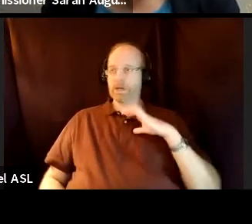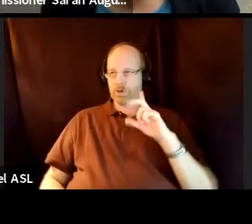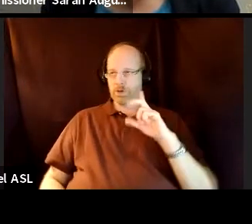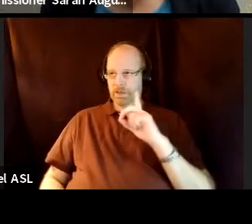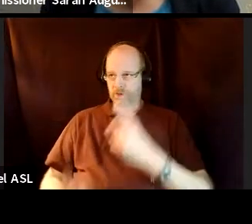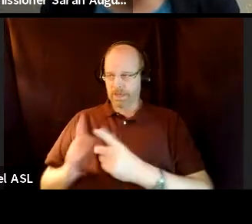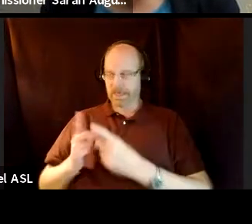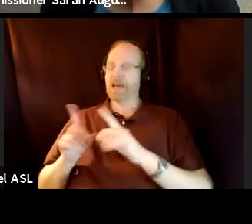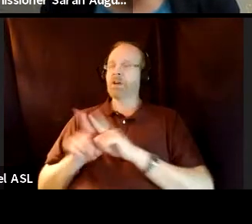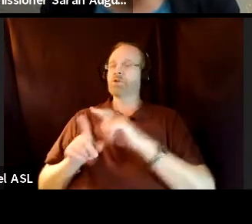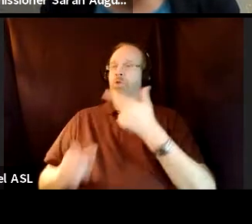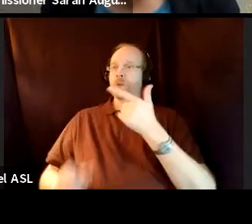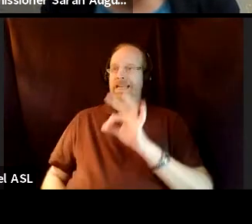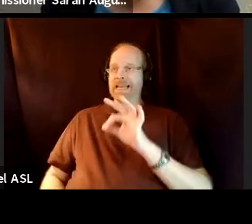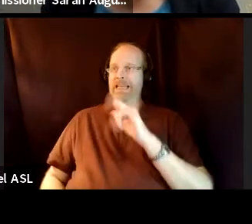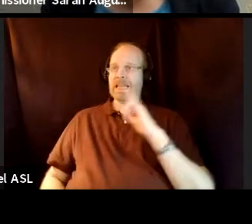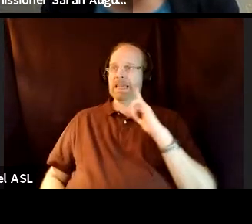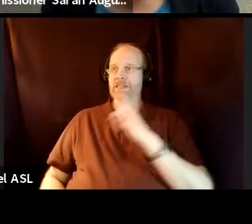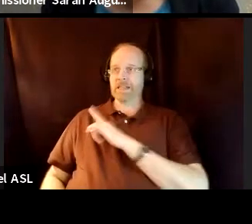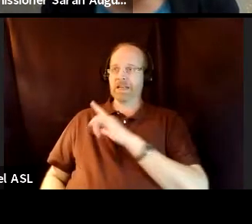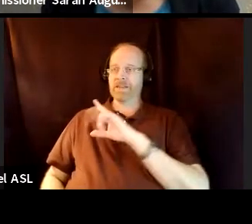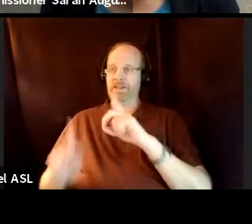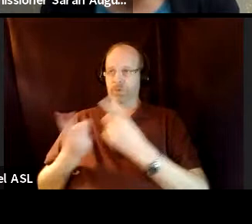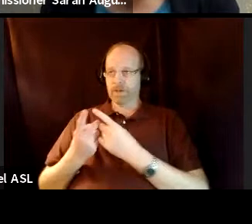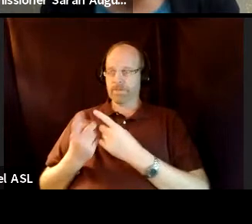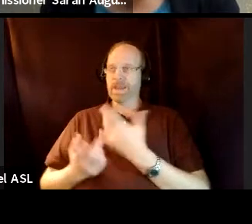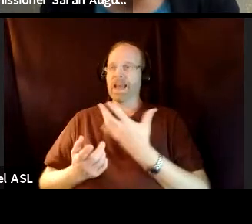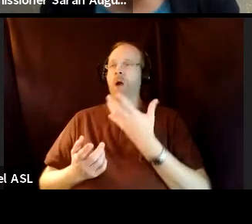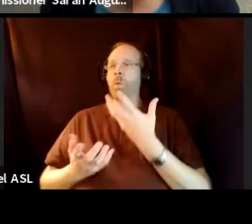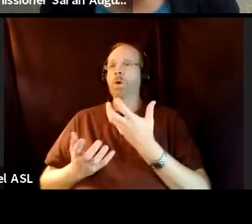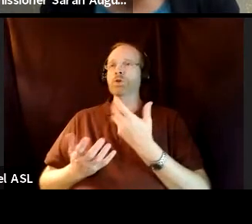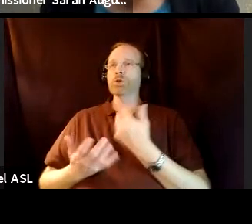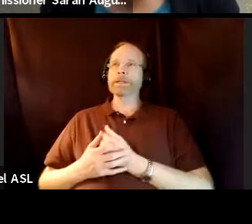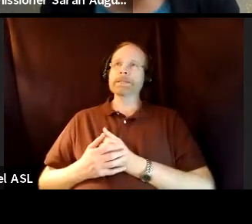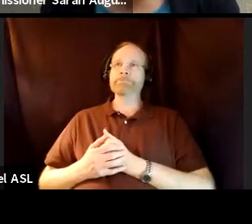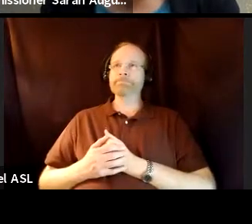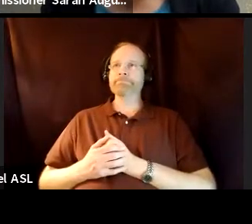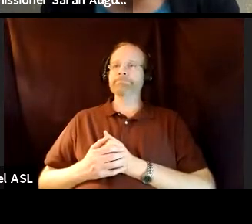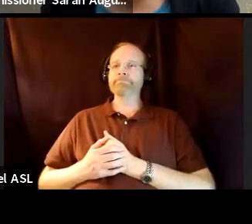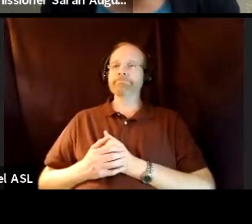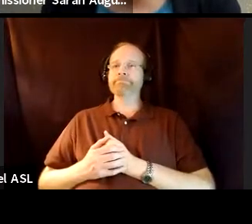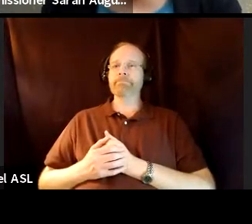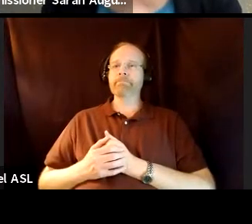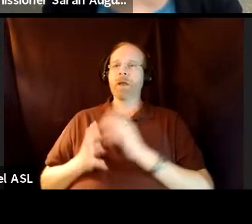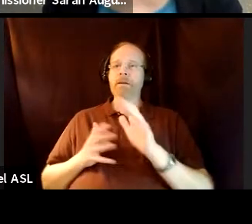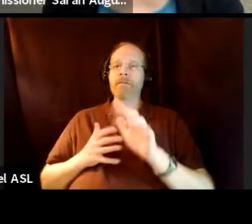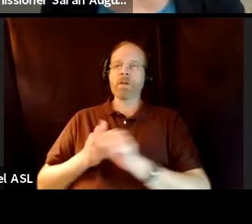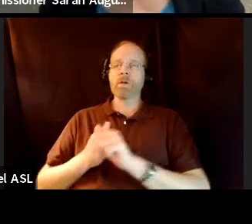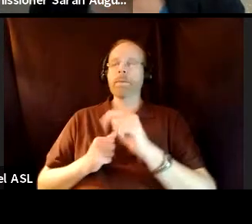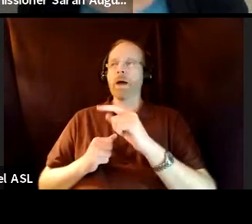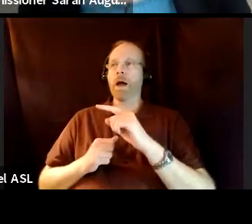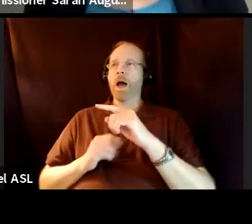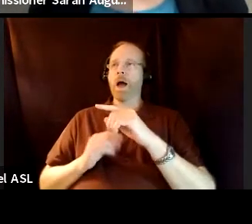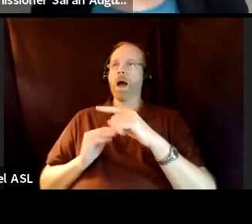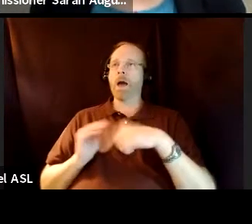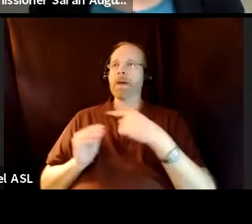29th Legislative District. And I just wanted to follow up on comments made back in